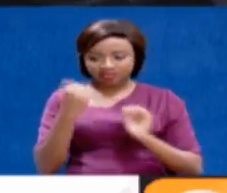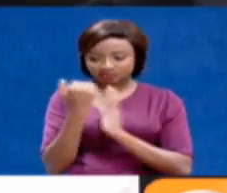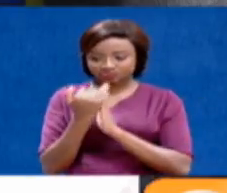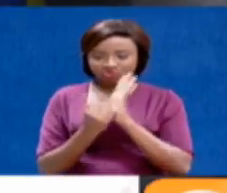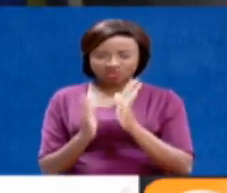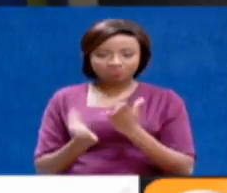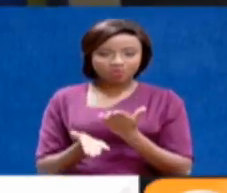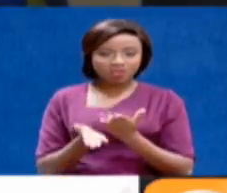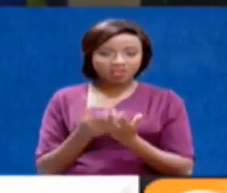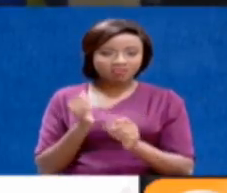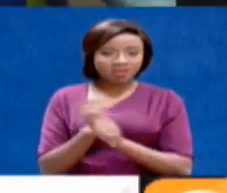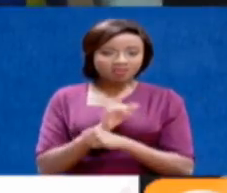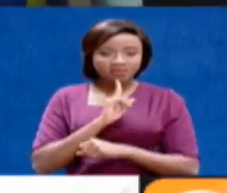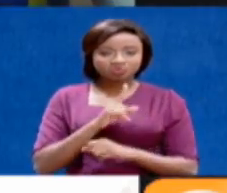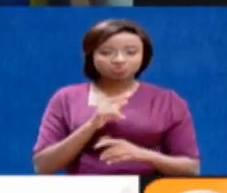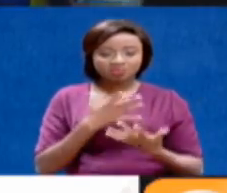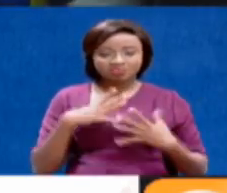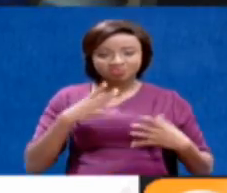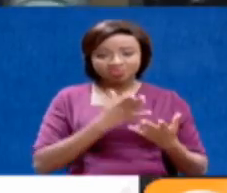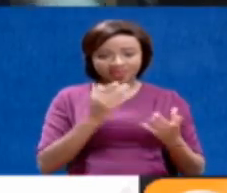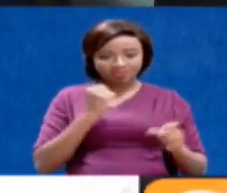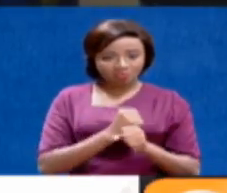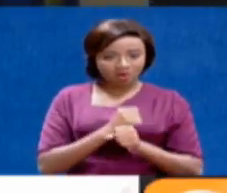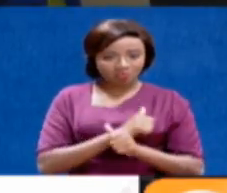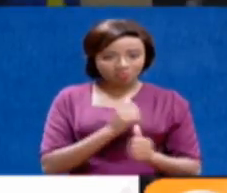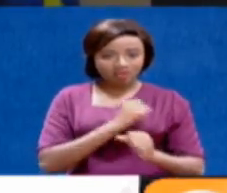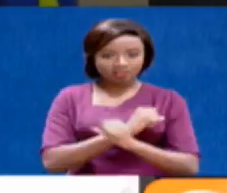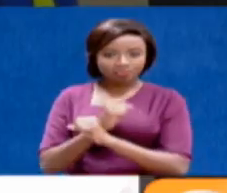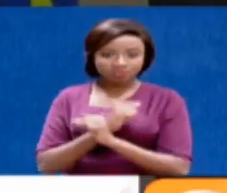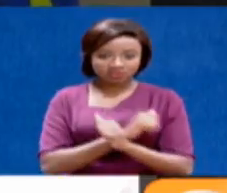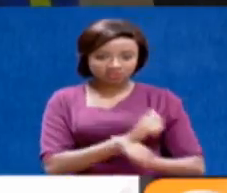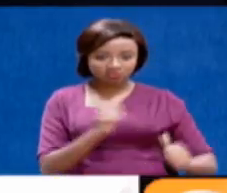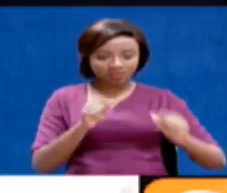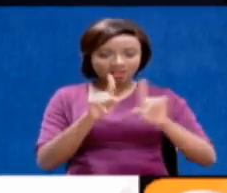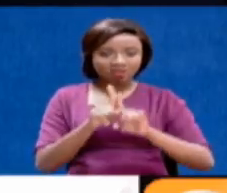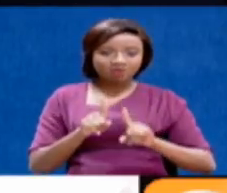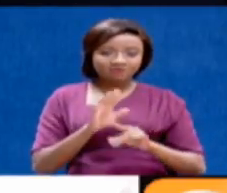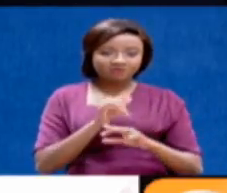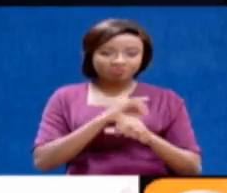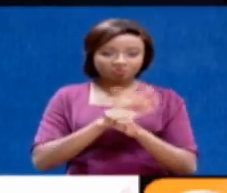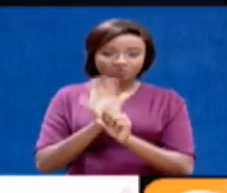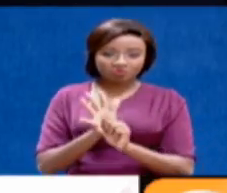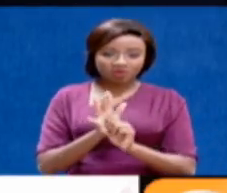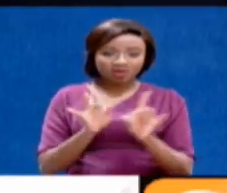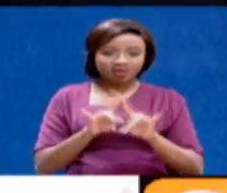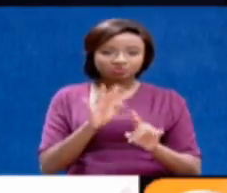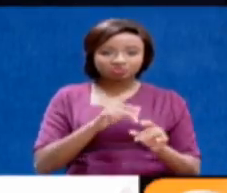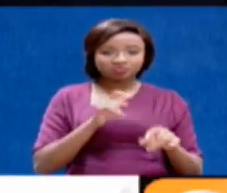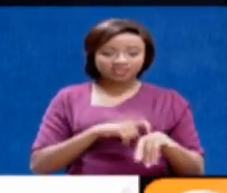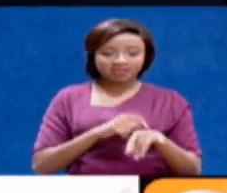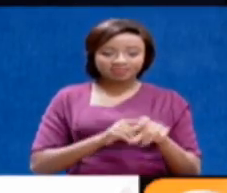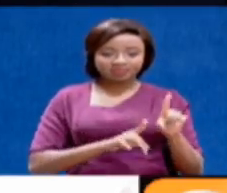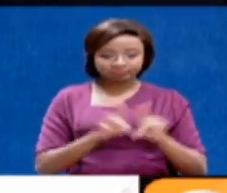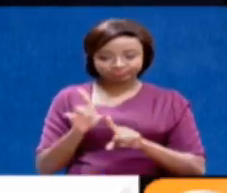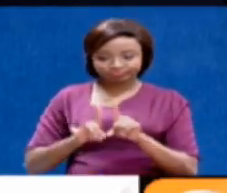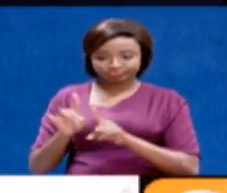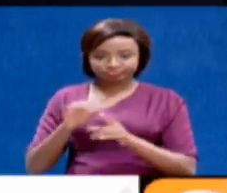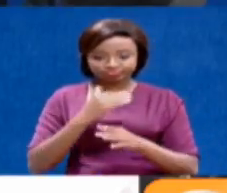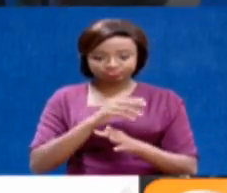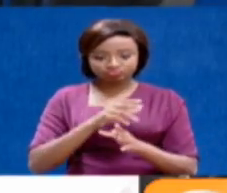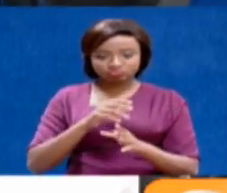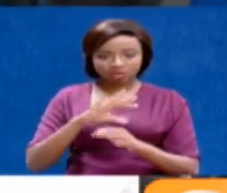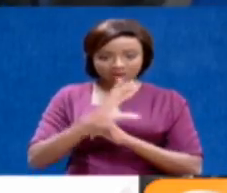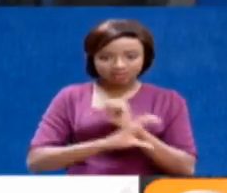will ensure customs officials and staff are well protected against COVID-19 as they deal with cross-border traffic. The partnership will also